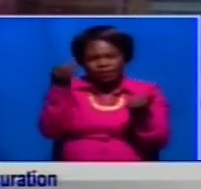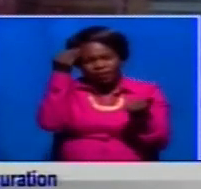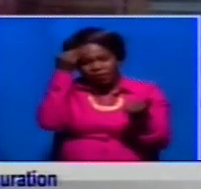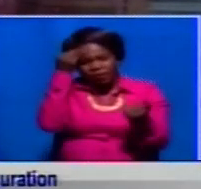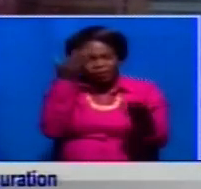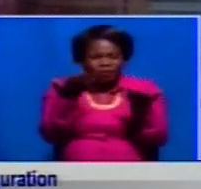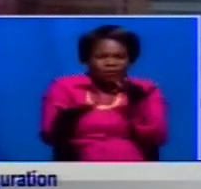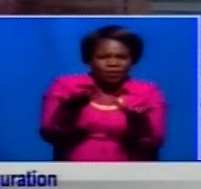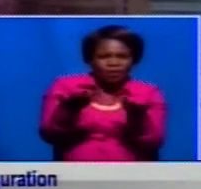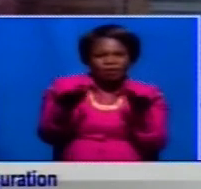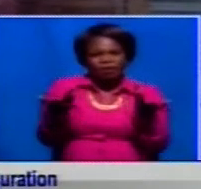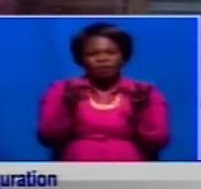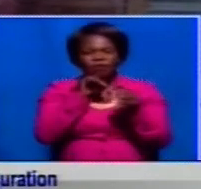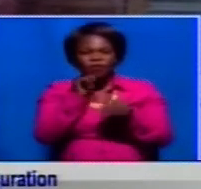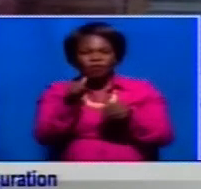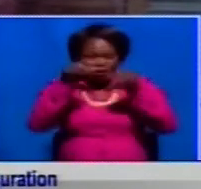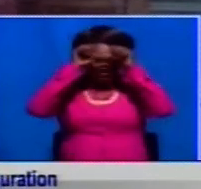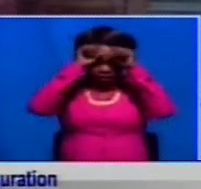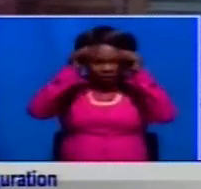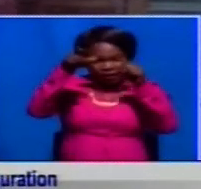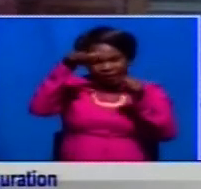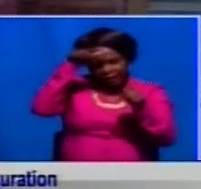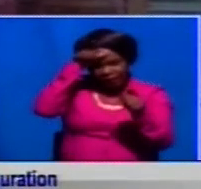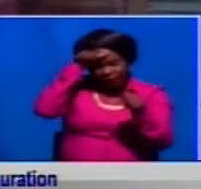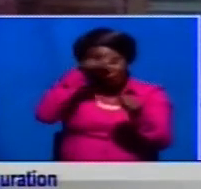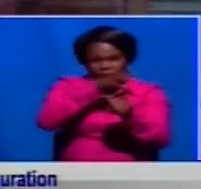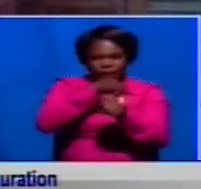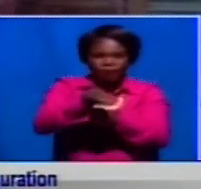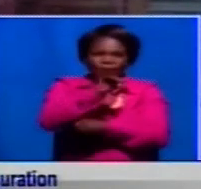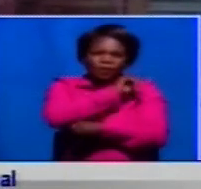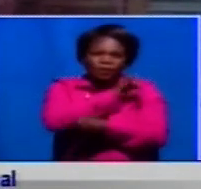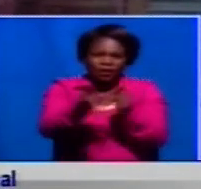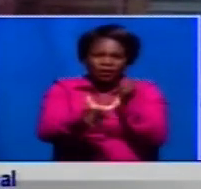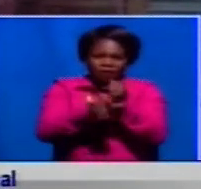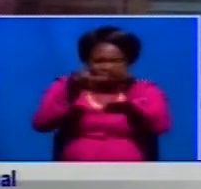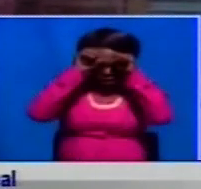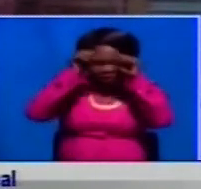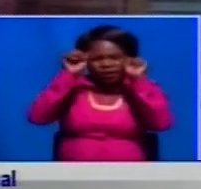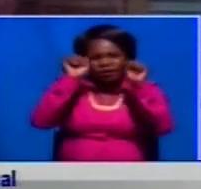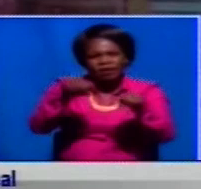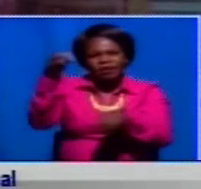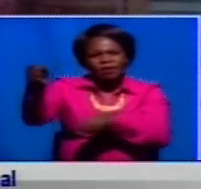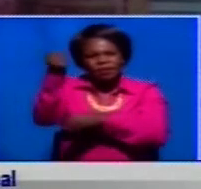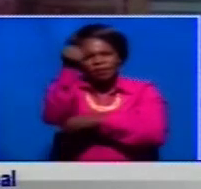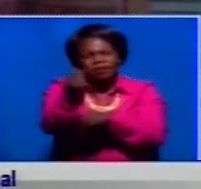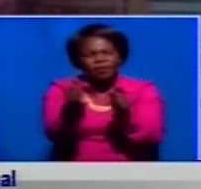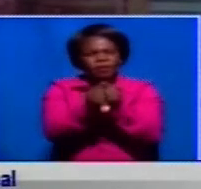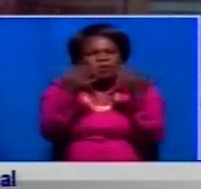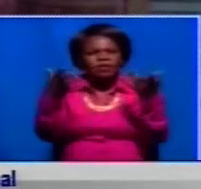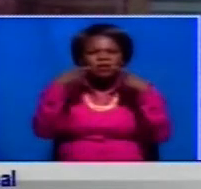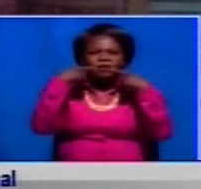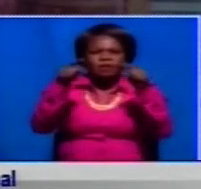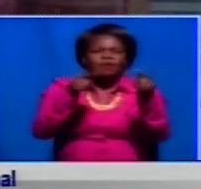not President-elect Edgar Lungu and Vice President-elect Inongewina could be sworn in without being declared by